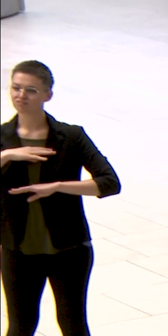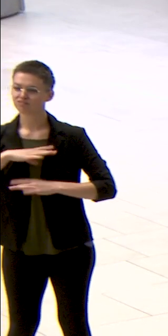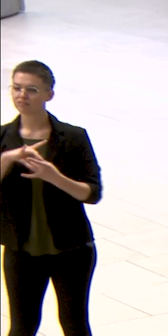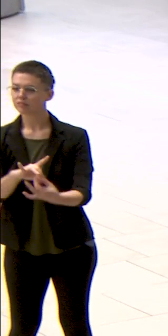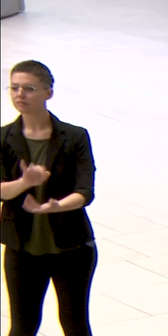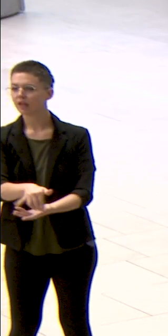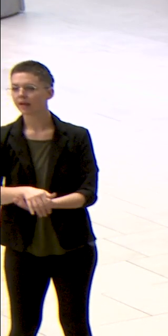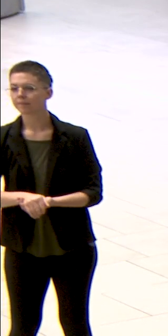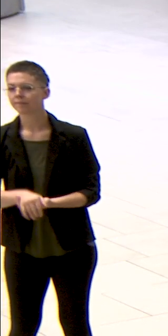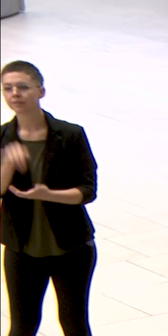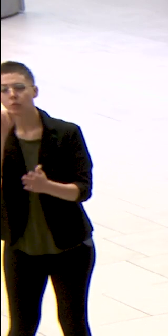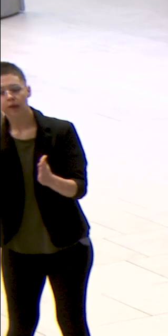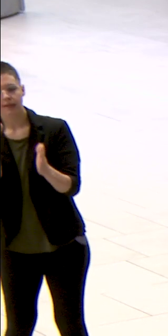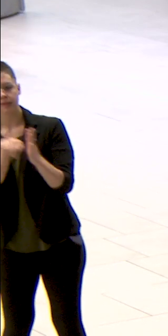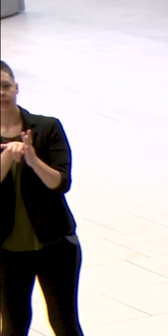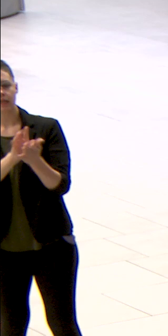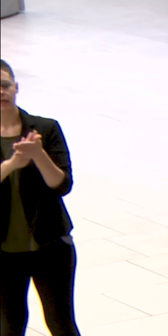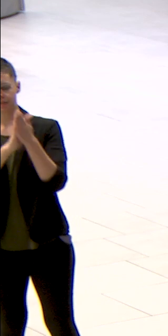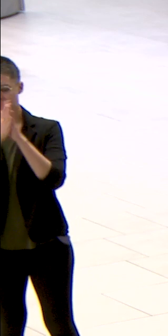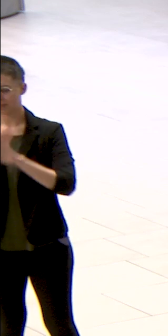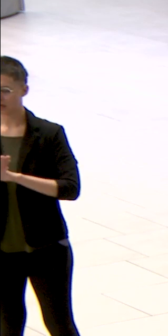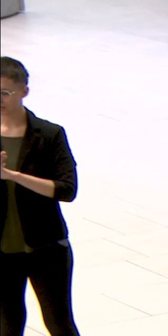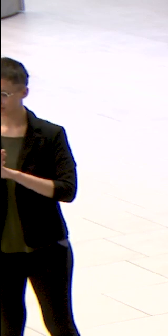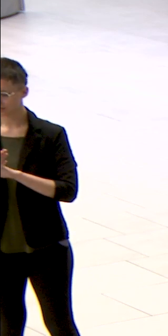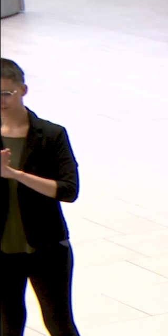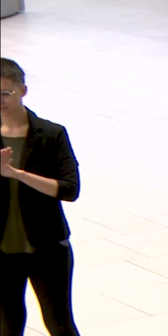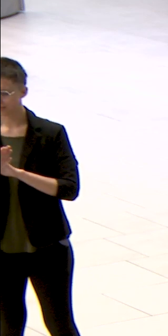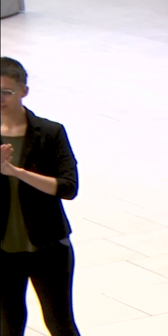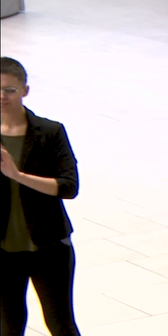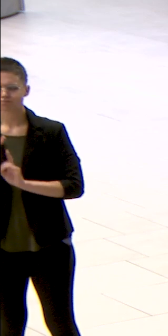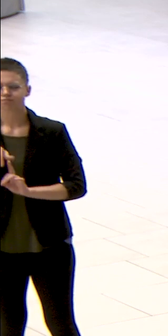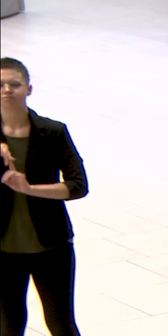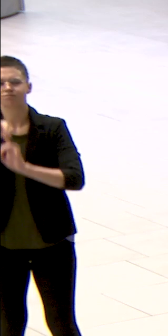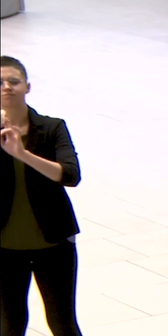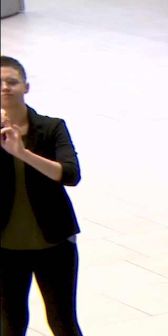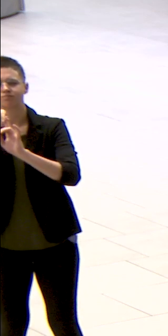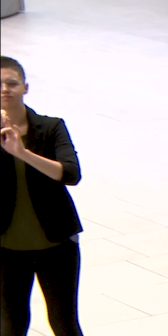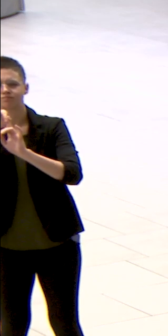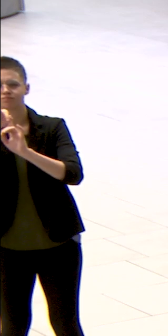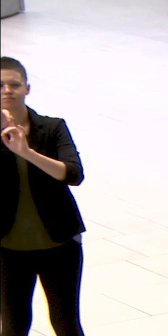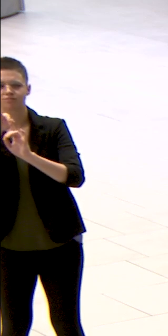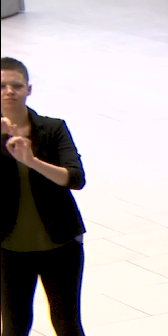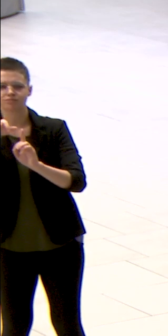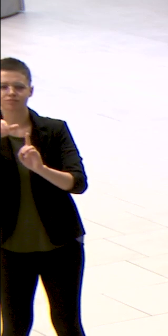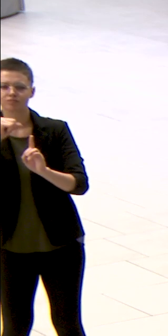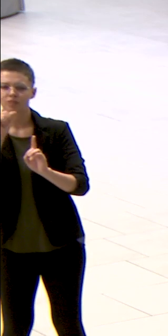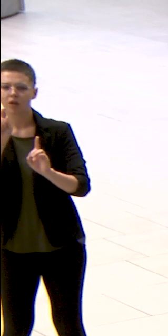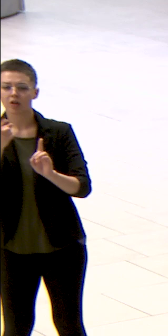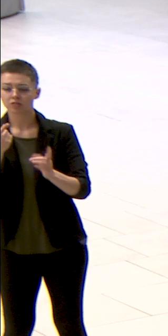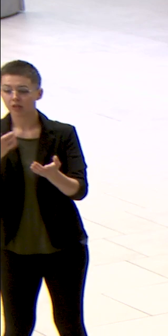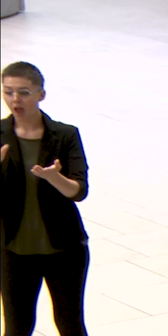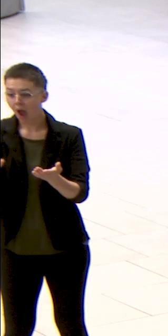identity is, you know, again, it's that nuance that you don't get by just saying, you know,